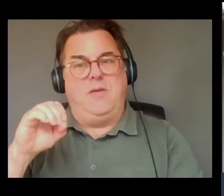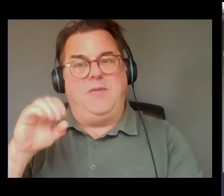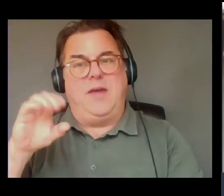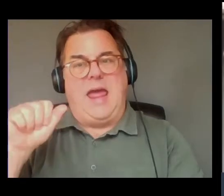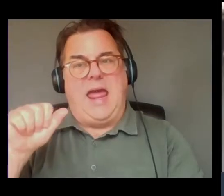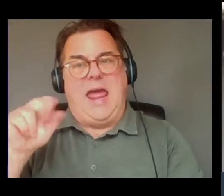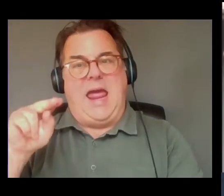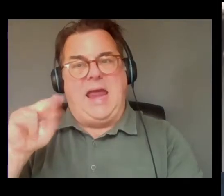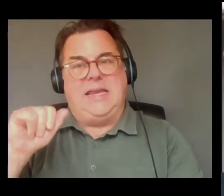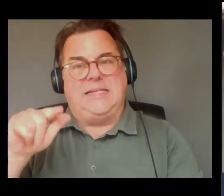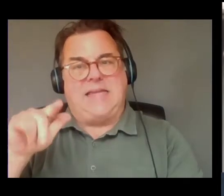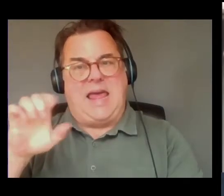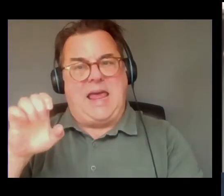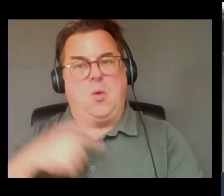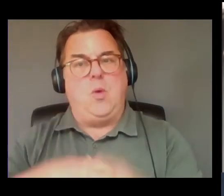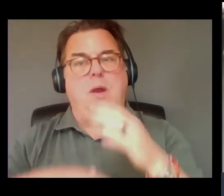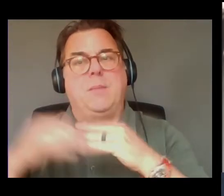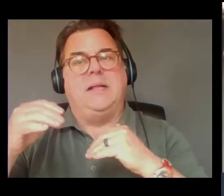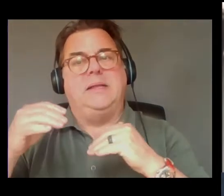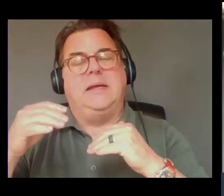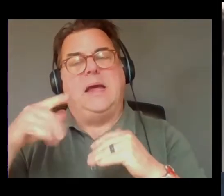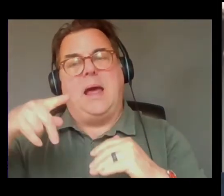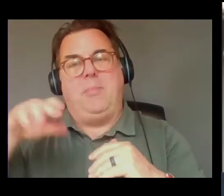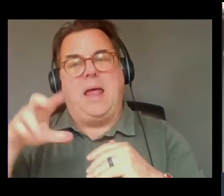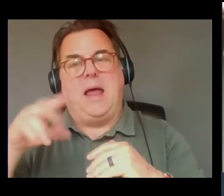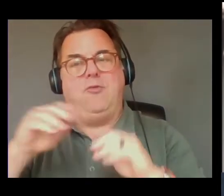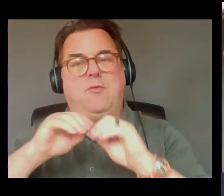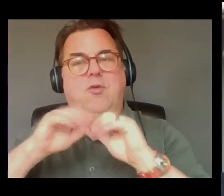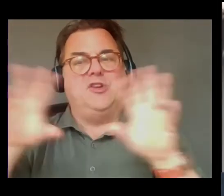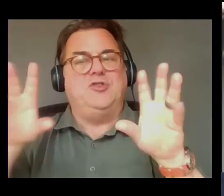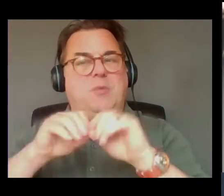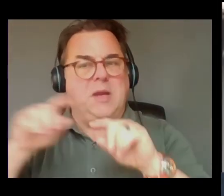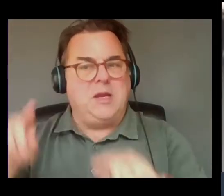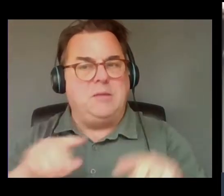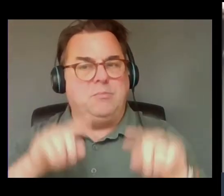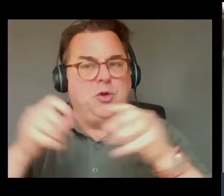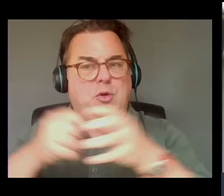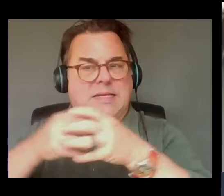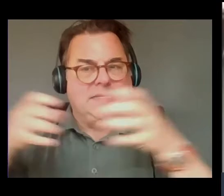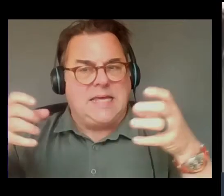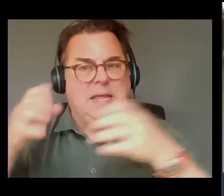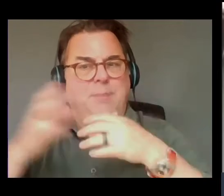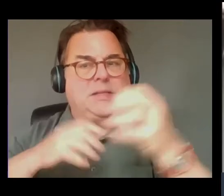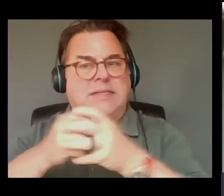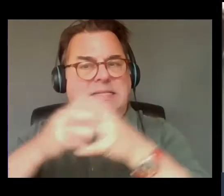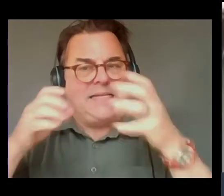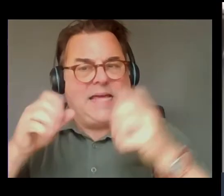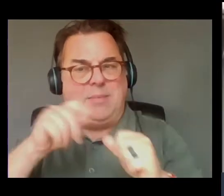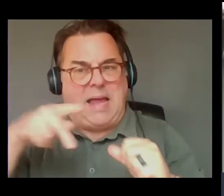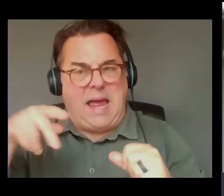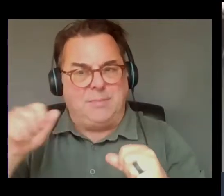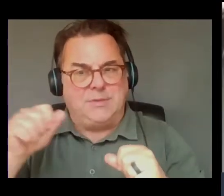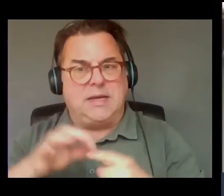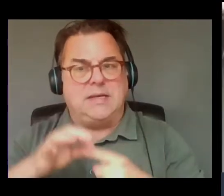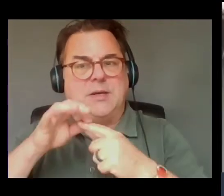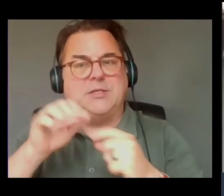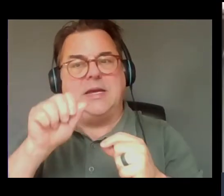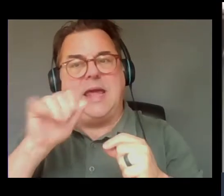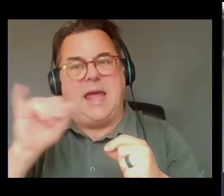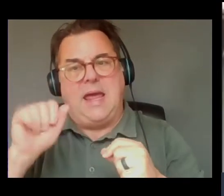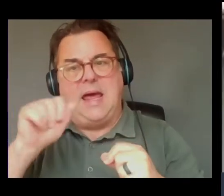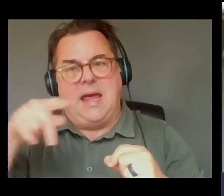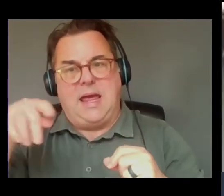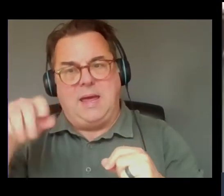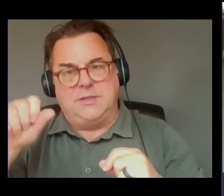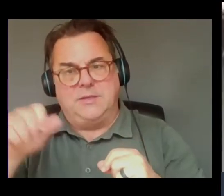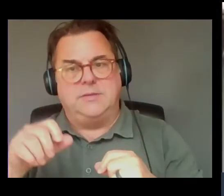building a platform for distributed computing and building scalable applications, especially scalable AI applications. And